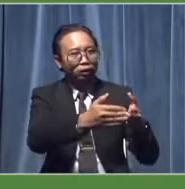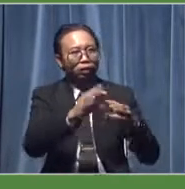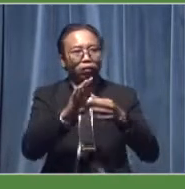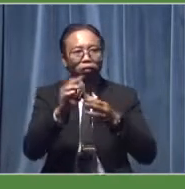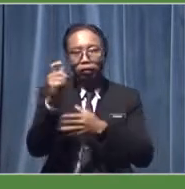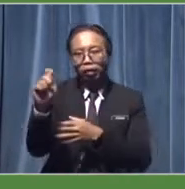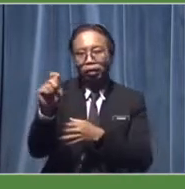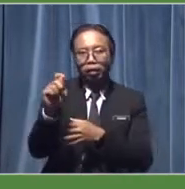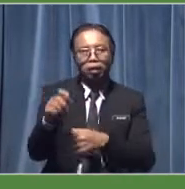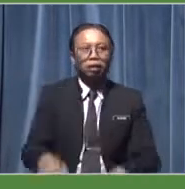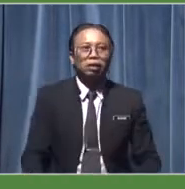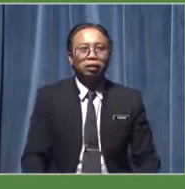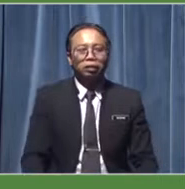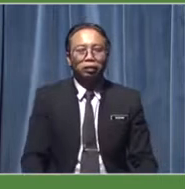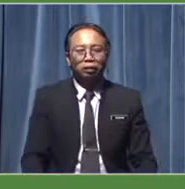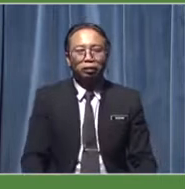chest.